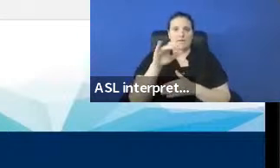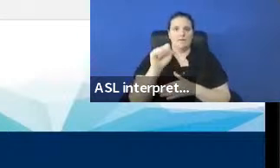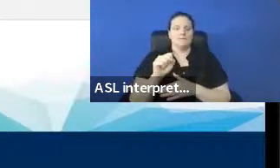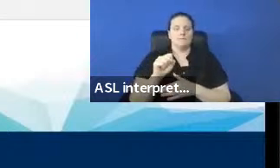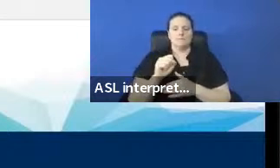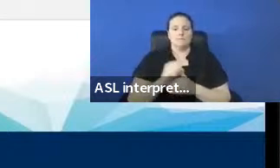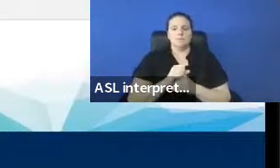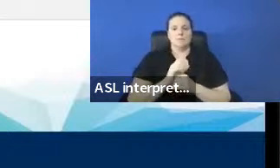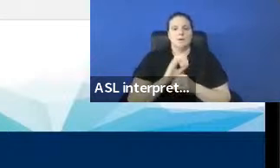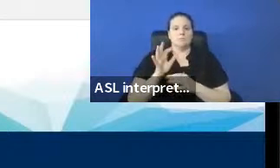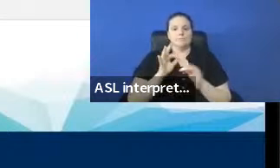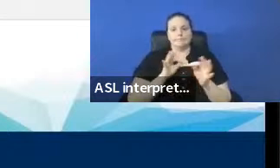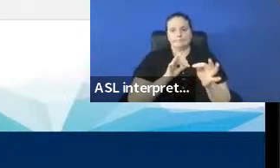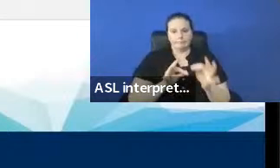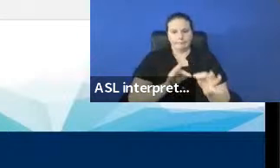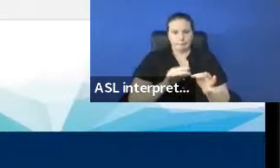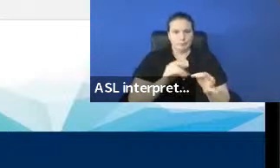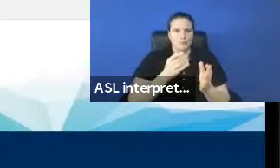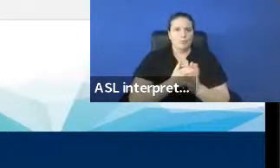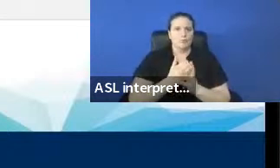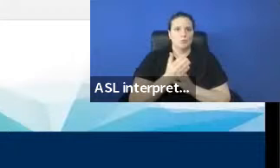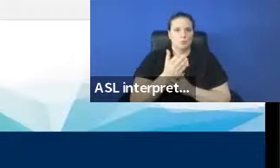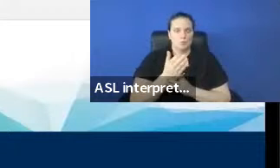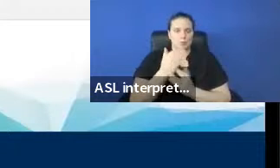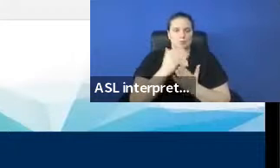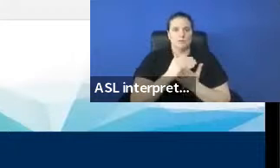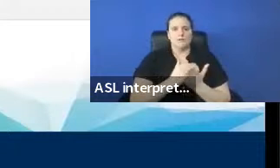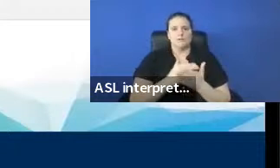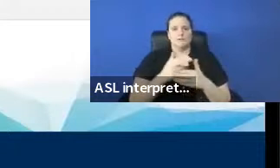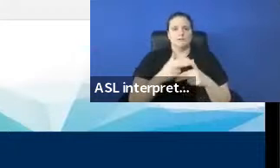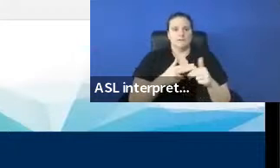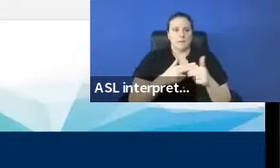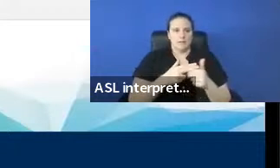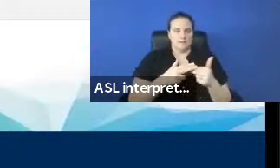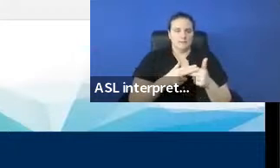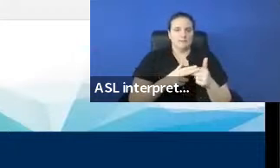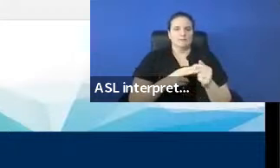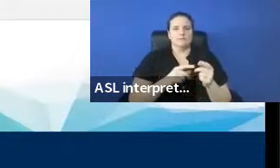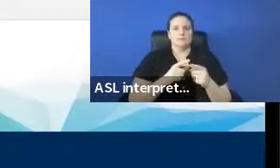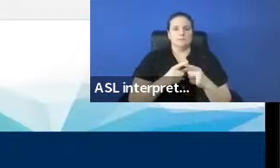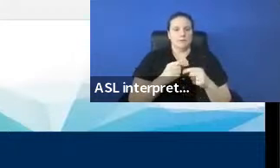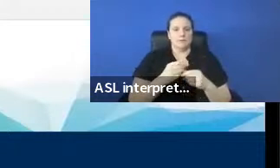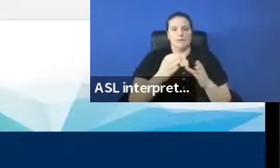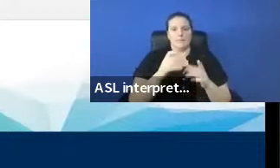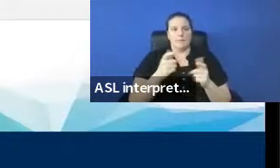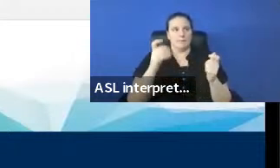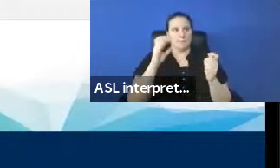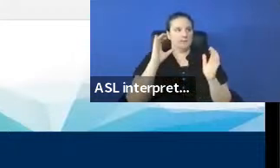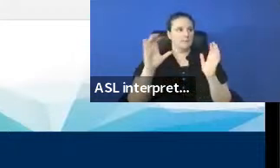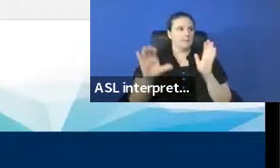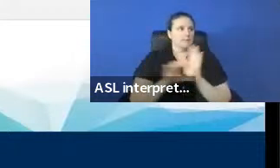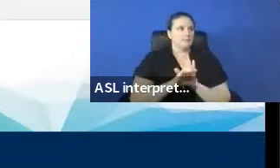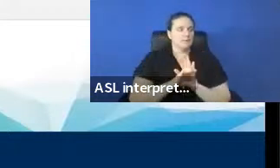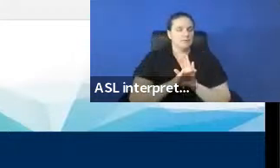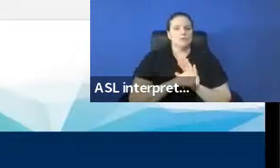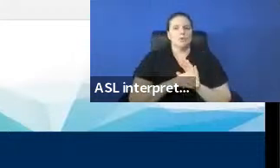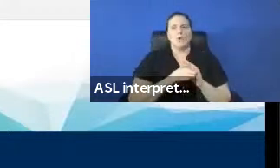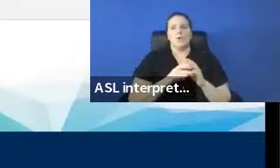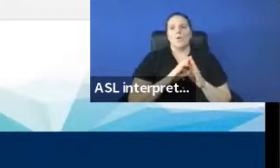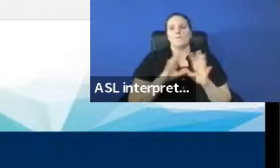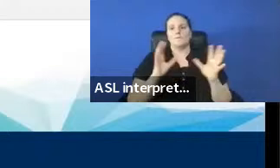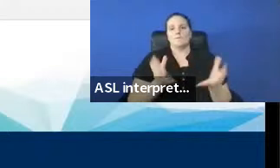you through a series of slides to give you sort of a big picture overview. Then we will